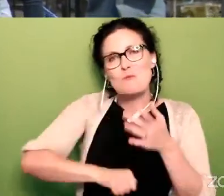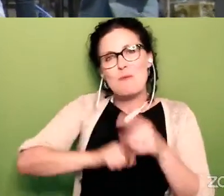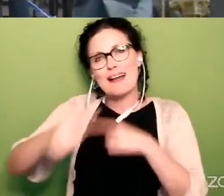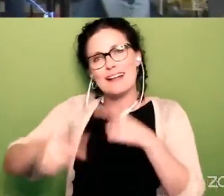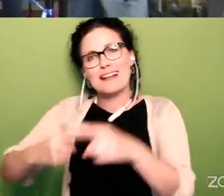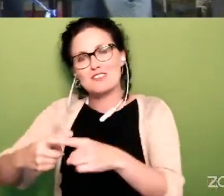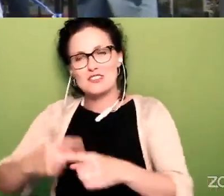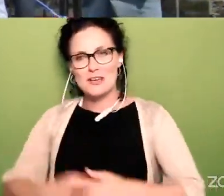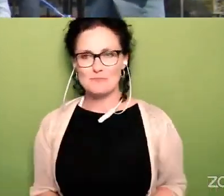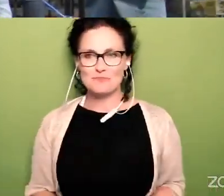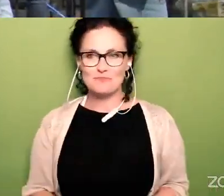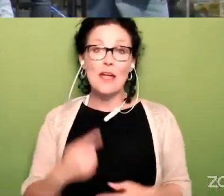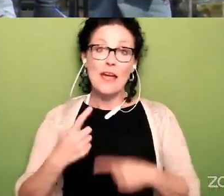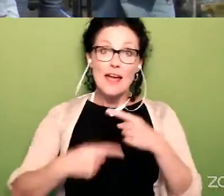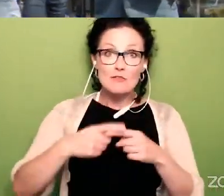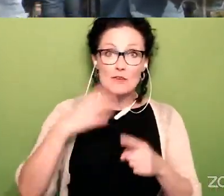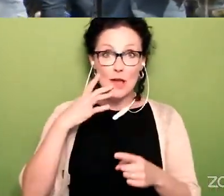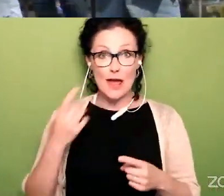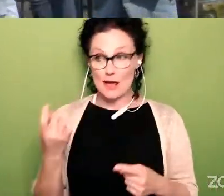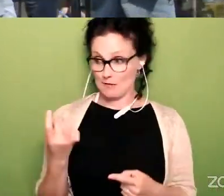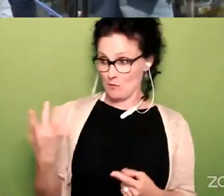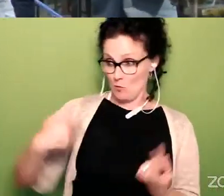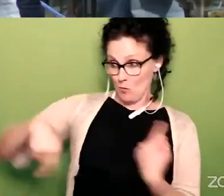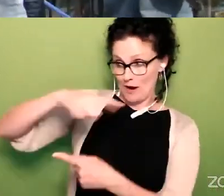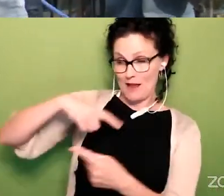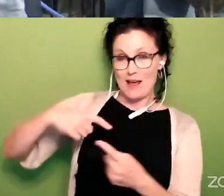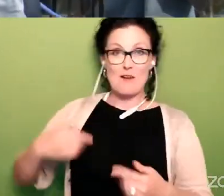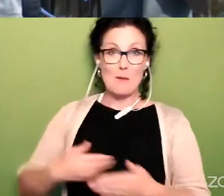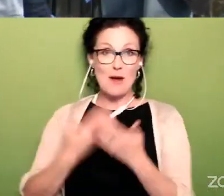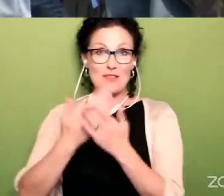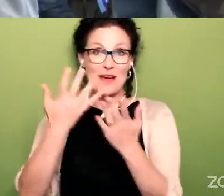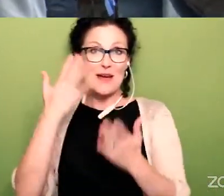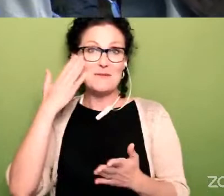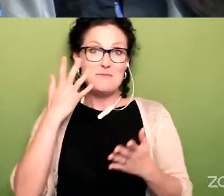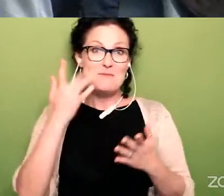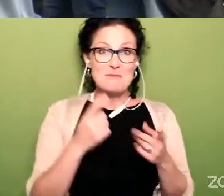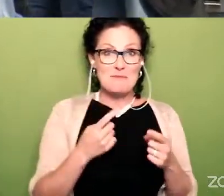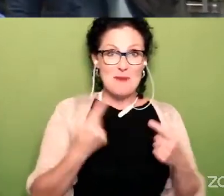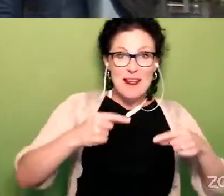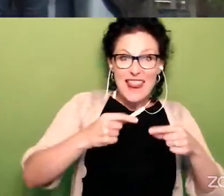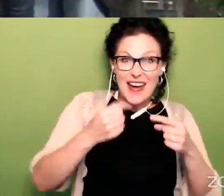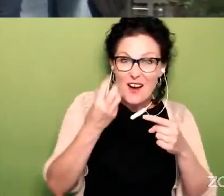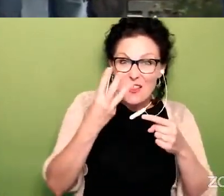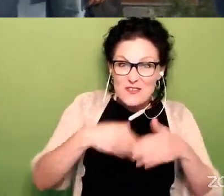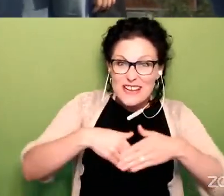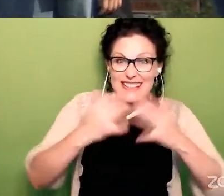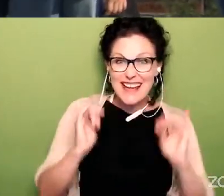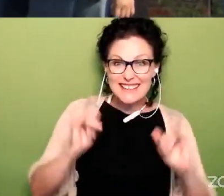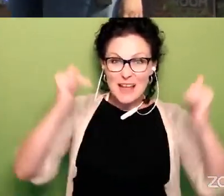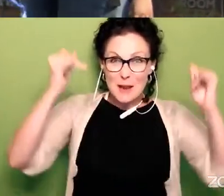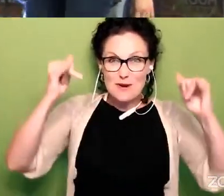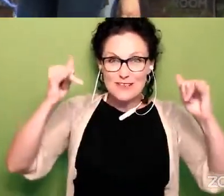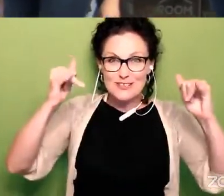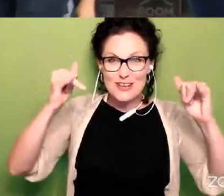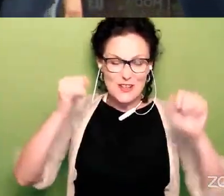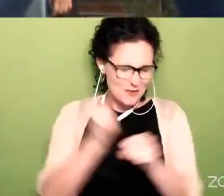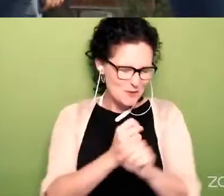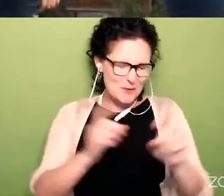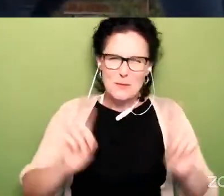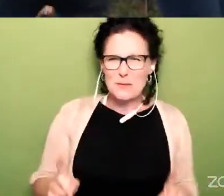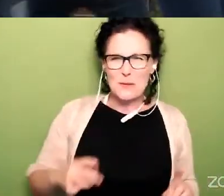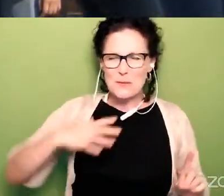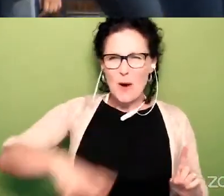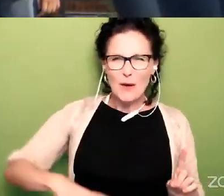much she loved us. Drawing is one of my biggest hobbies, so I love it a lot. It's because whenever I draw, it's like going